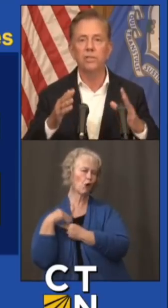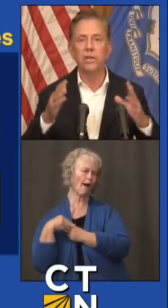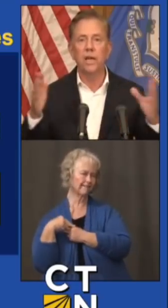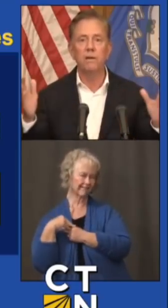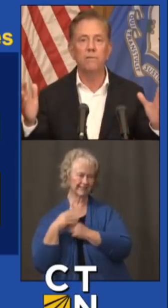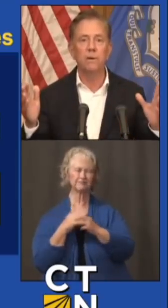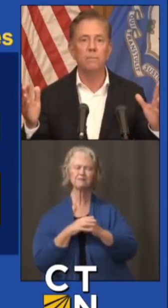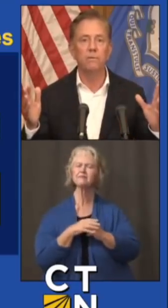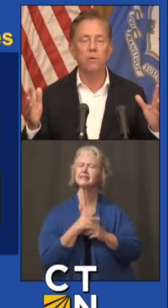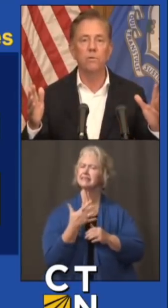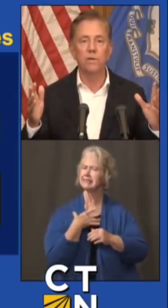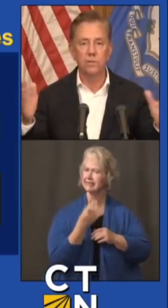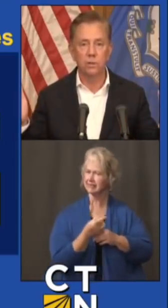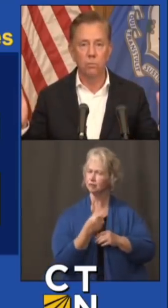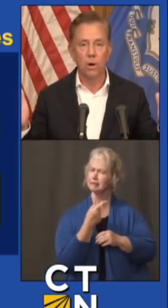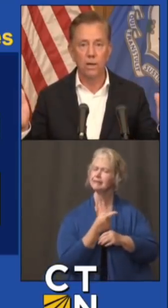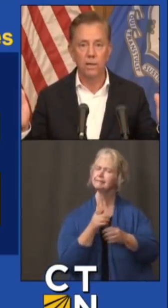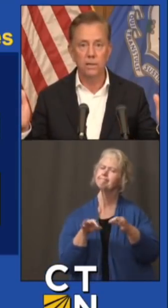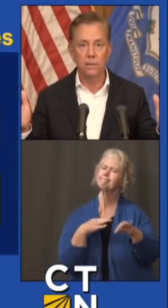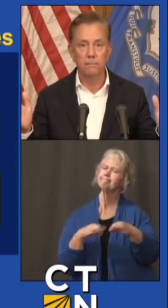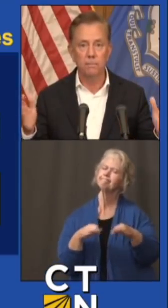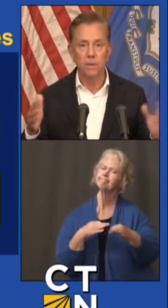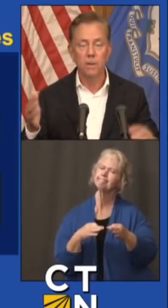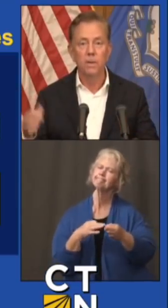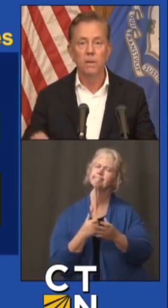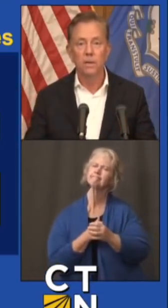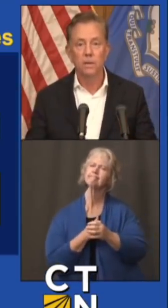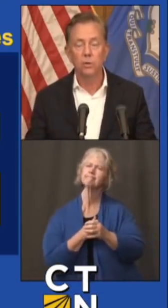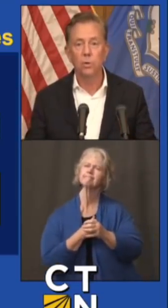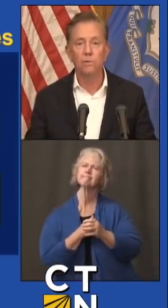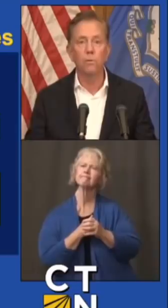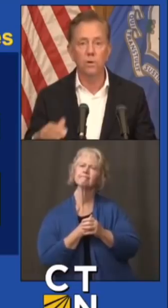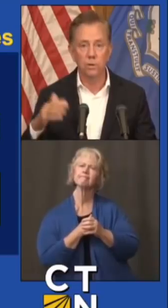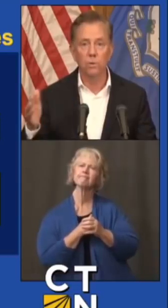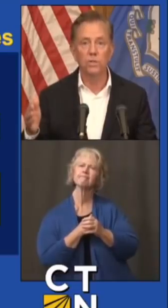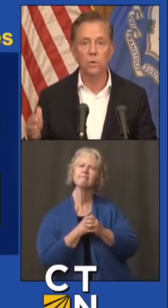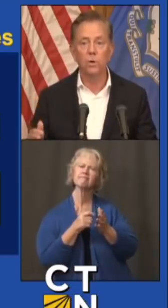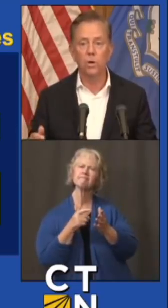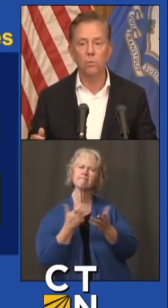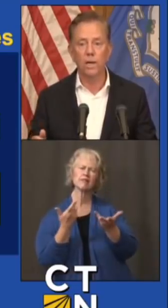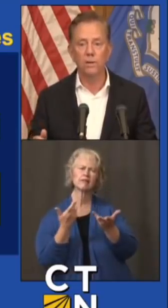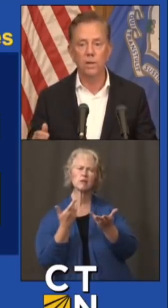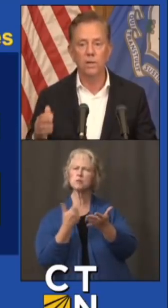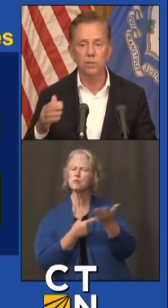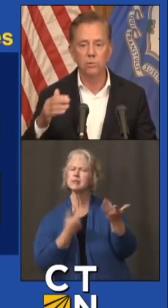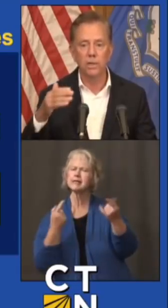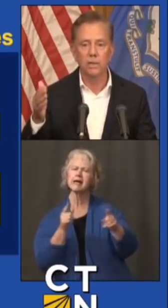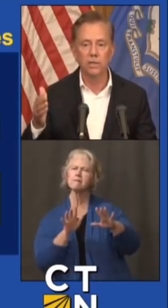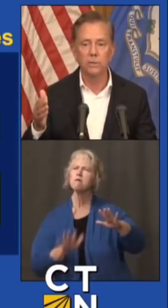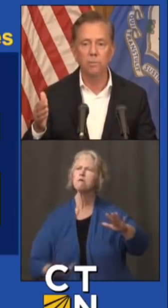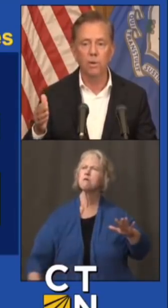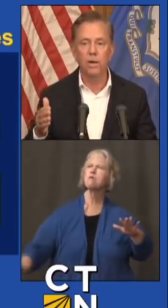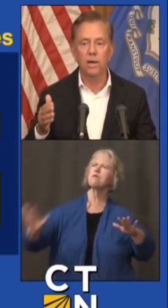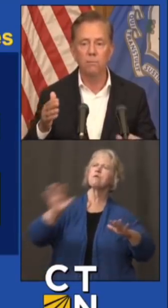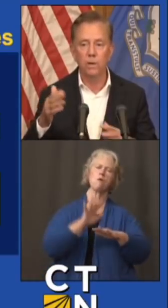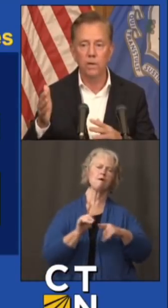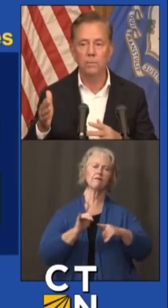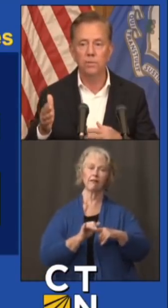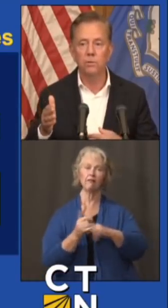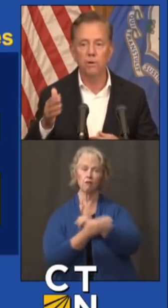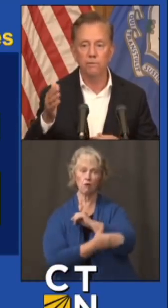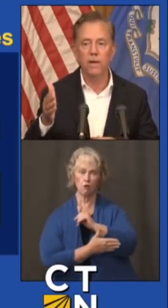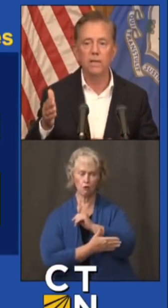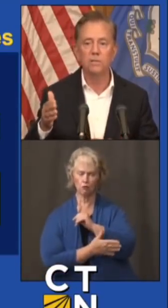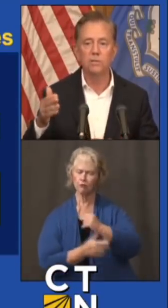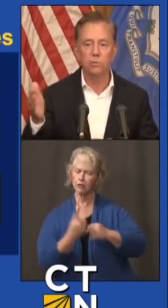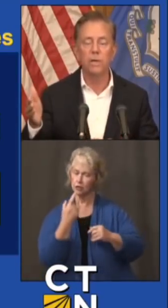interesting as she gave a few of us a ride, a tour de force on what's going on around the country. And she pointed out when it comes